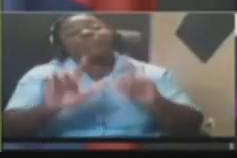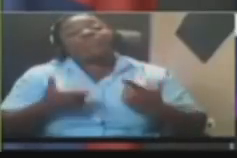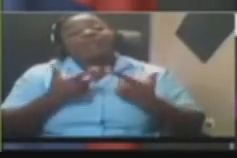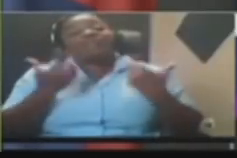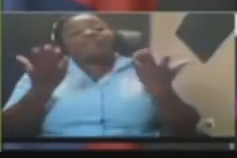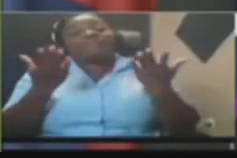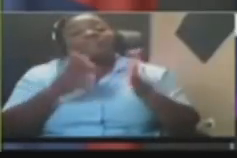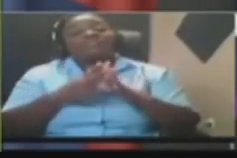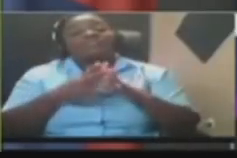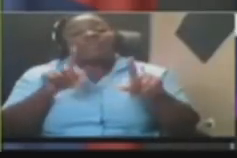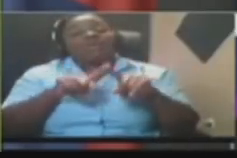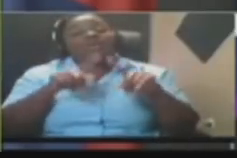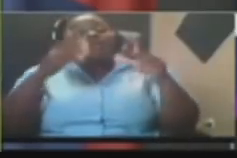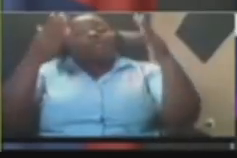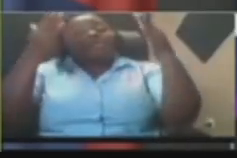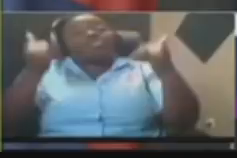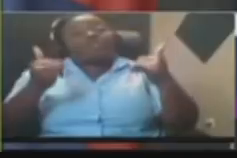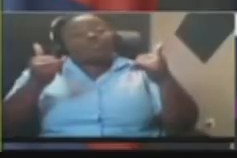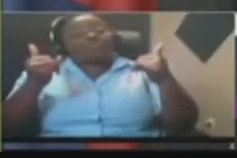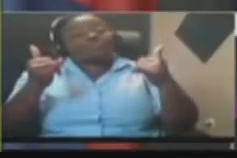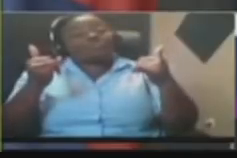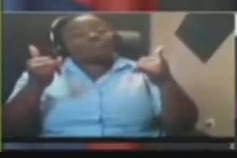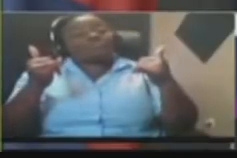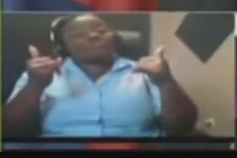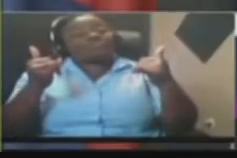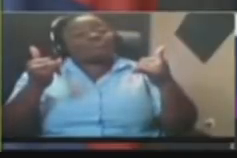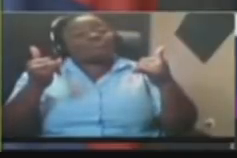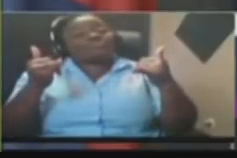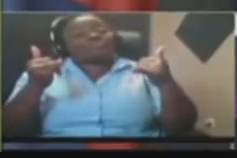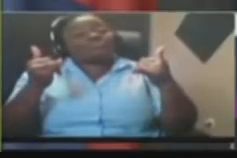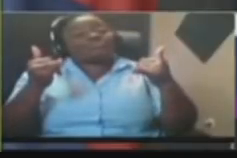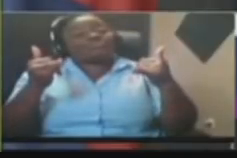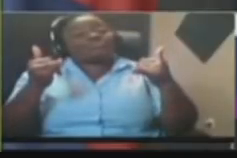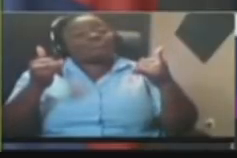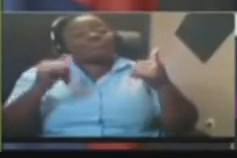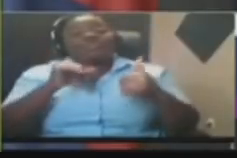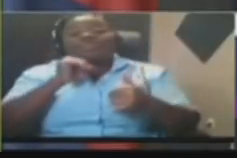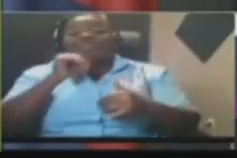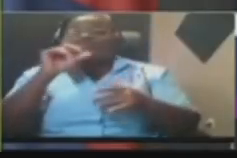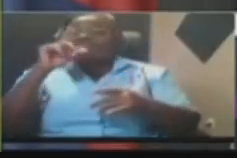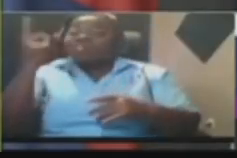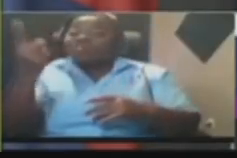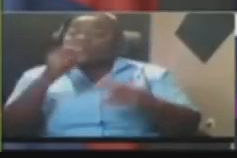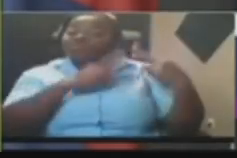But in this pandemic, you are not required only to look after your life,